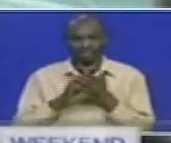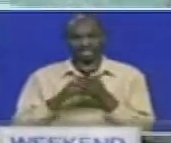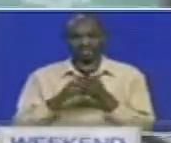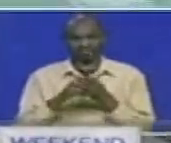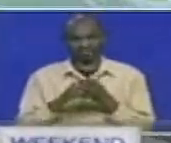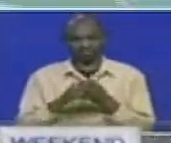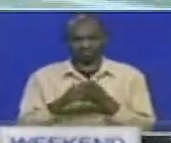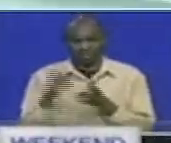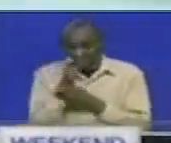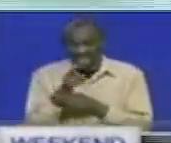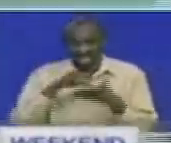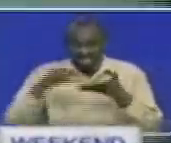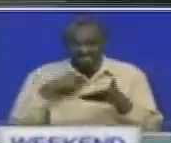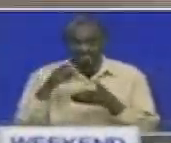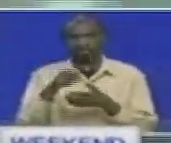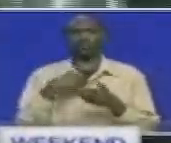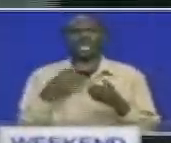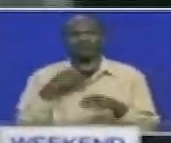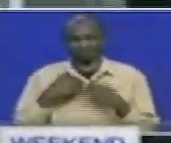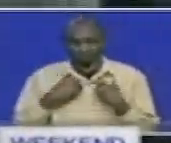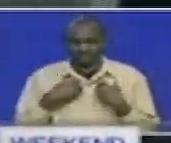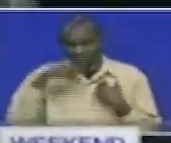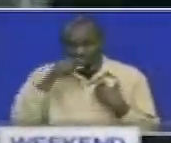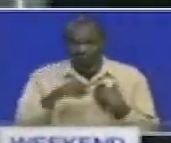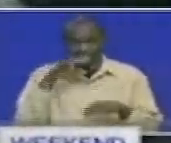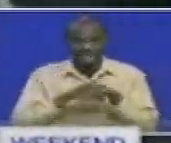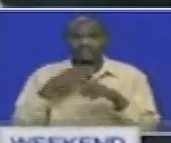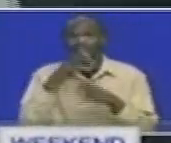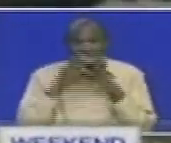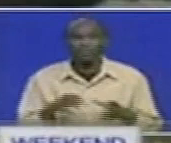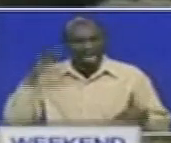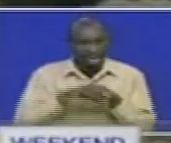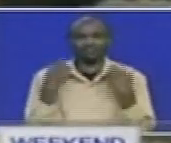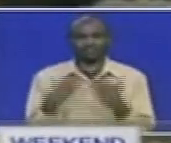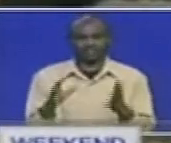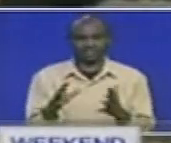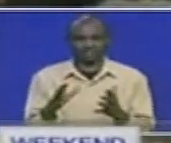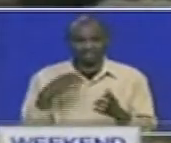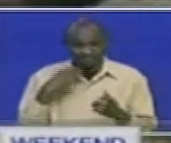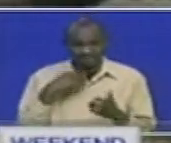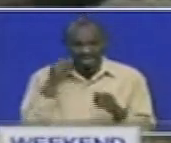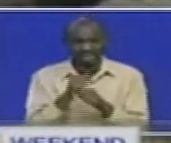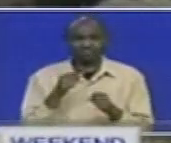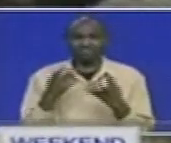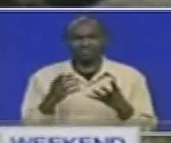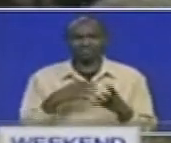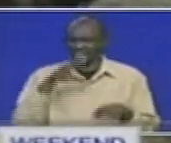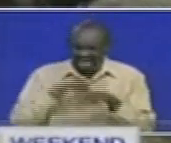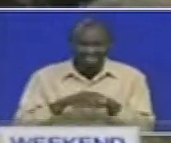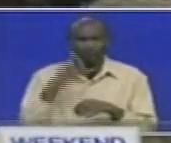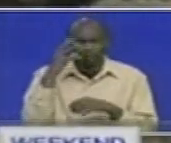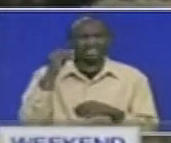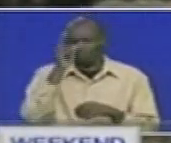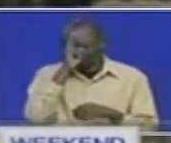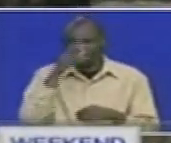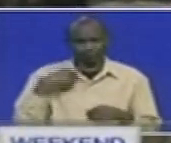and the guy the guy just said we have him you know more like the way they got Saddam and they said we got him just announced we have him and some 40 cops with guns